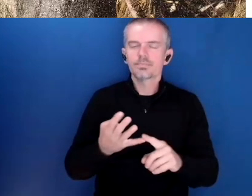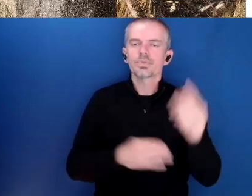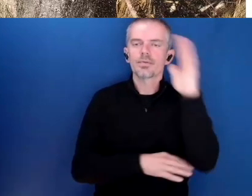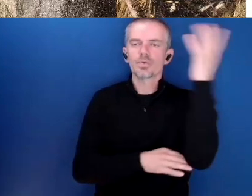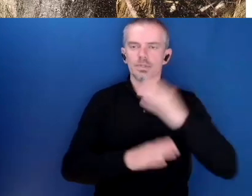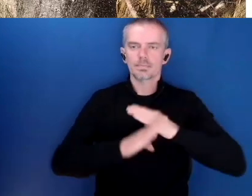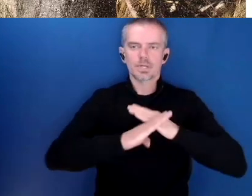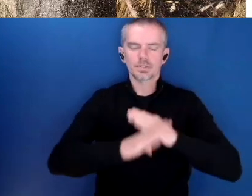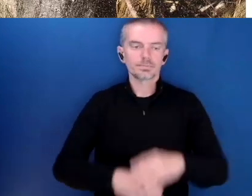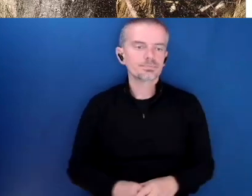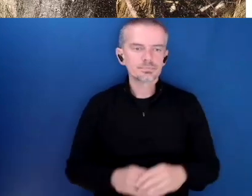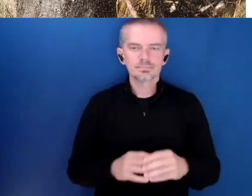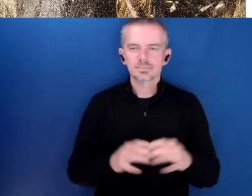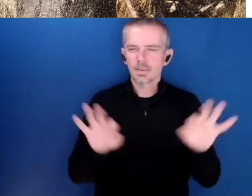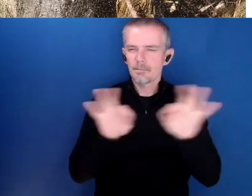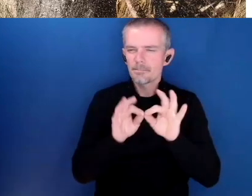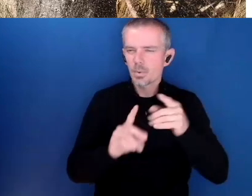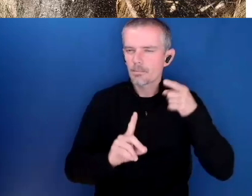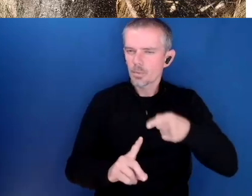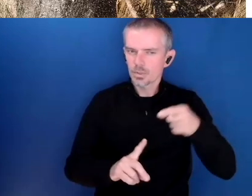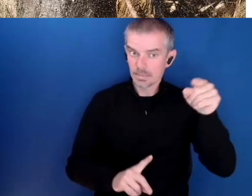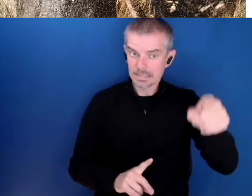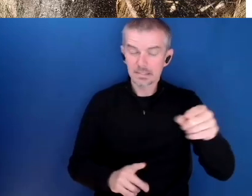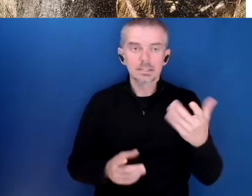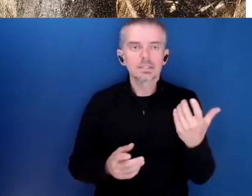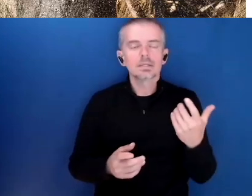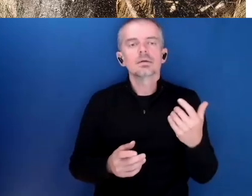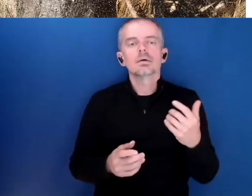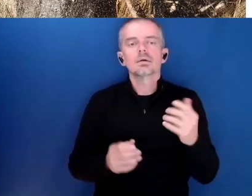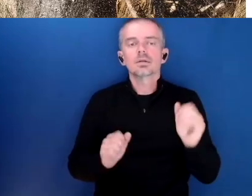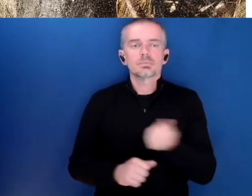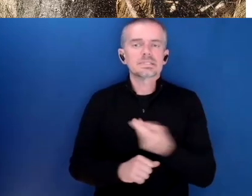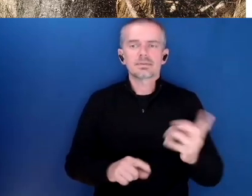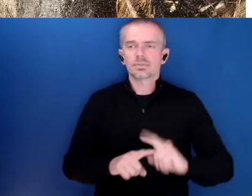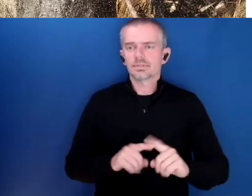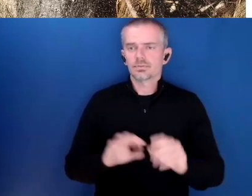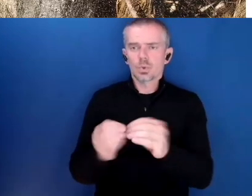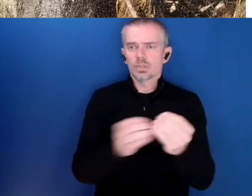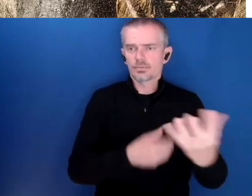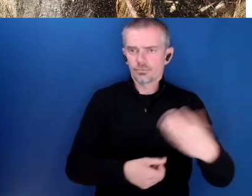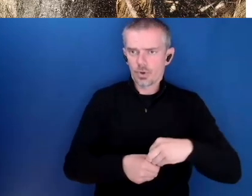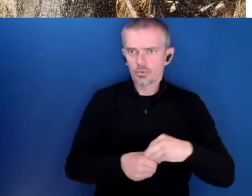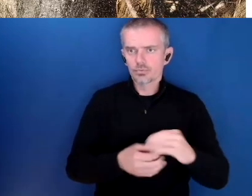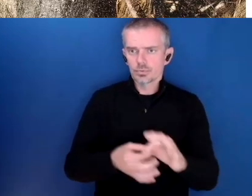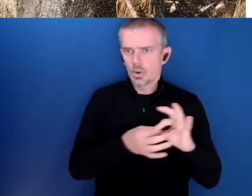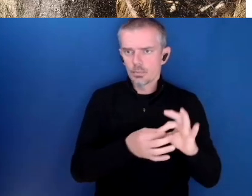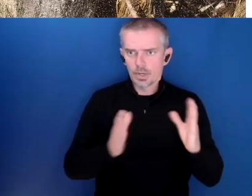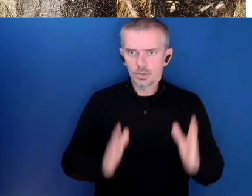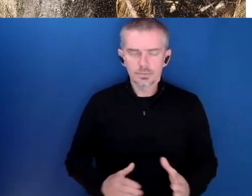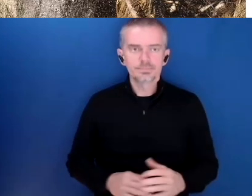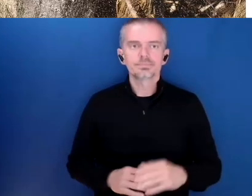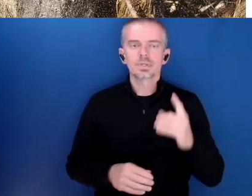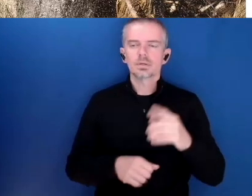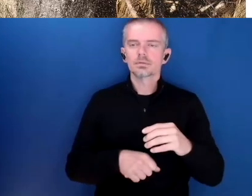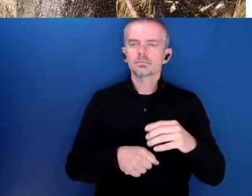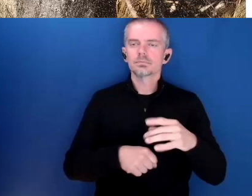features include that this means could be a number of possible cooperators. And geographically, while they are primarily for work